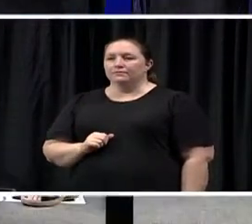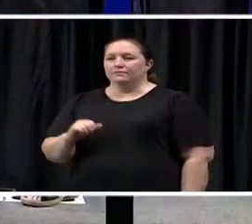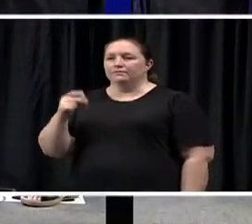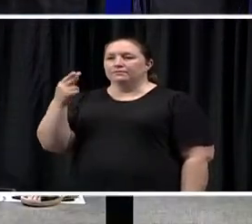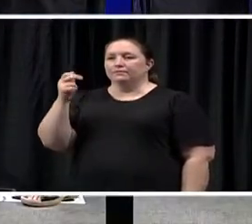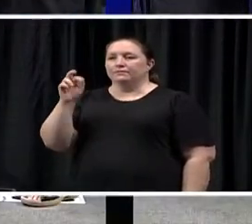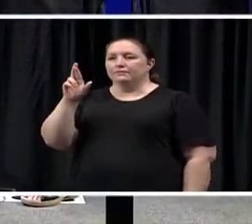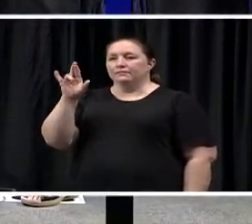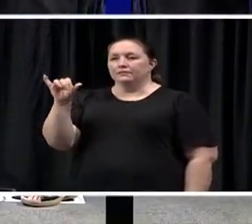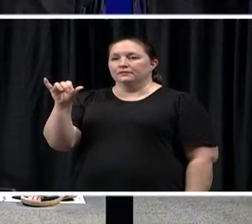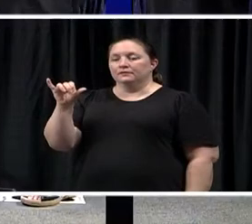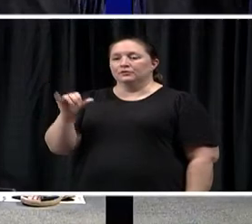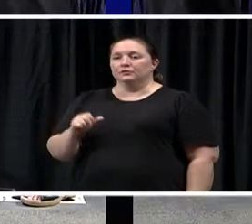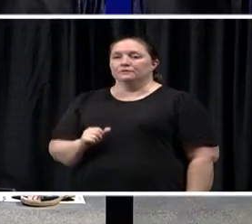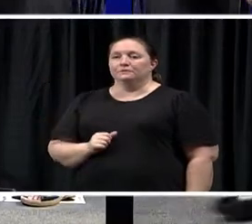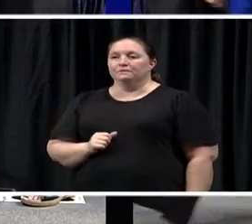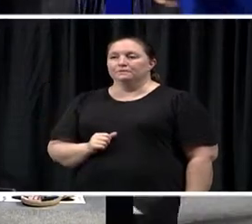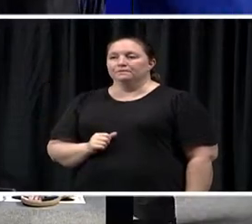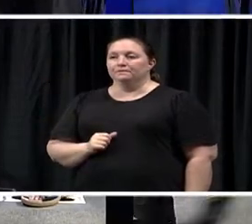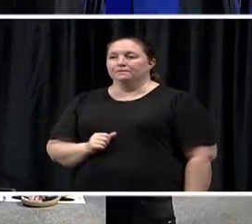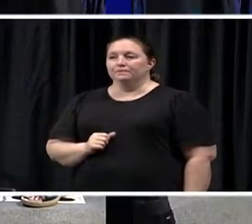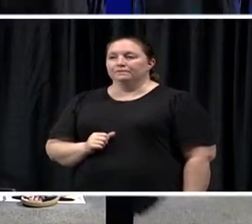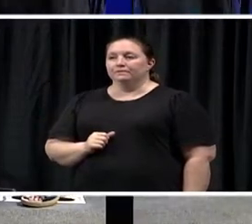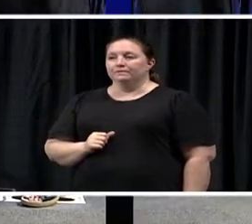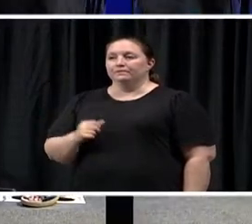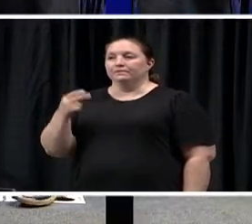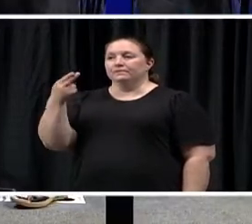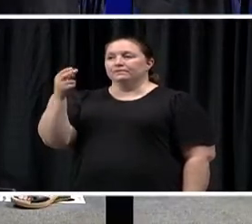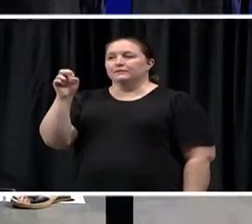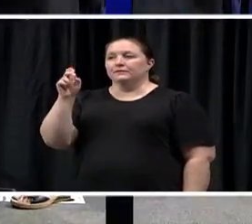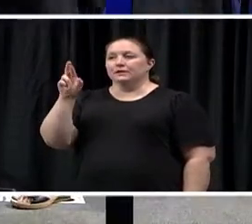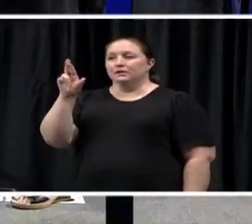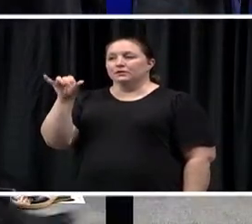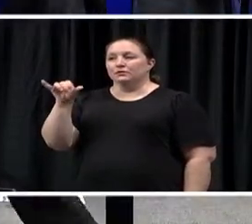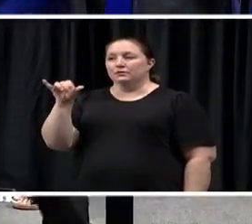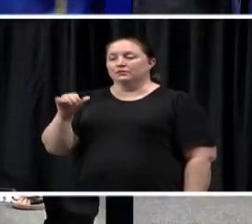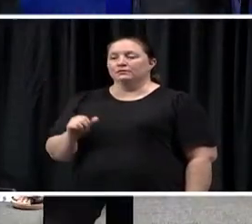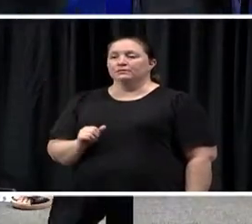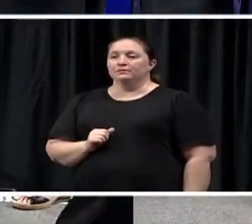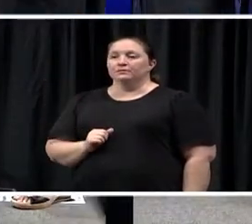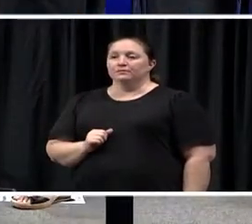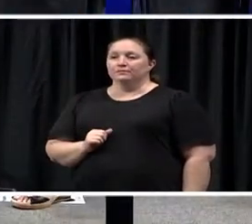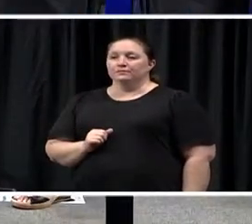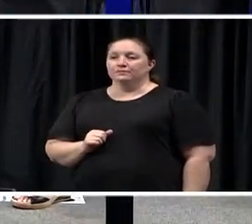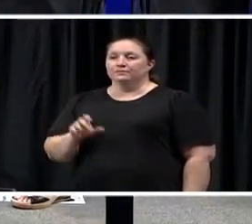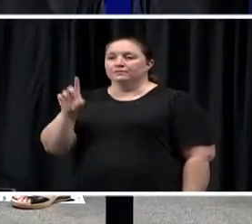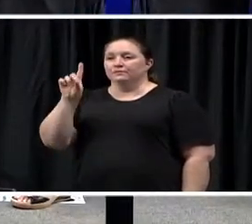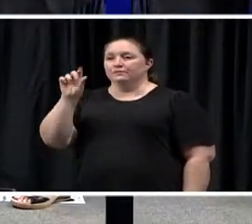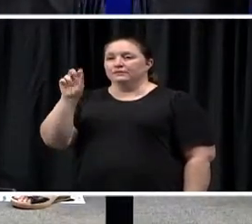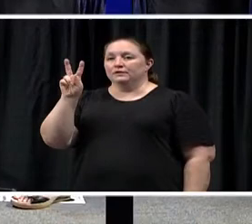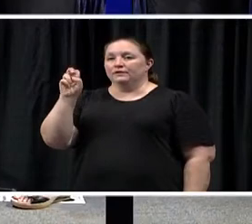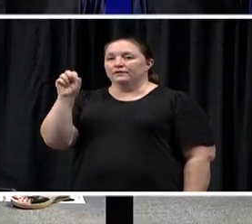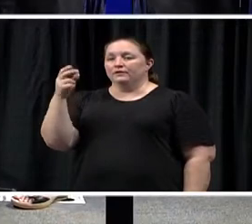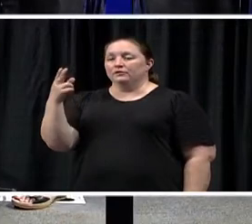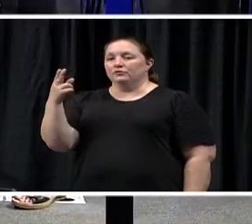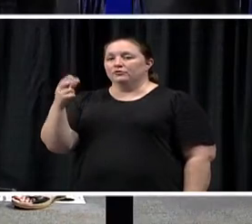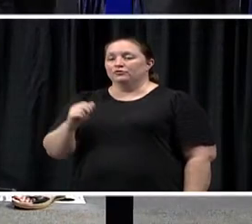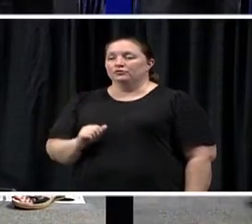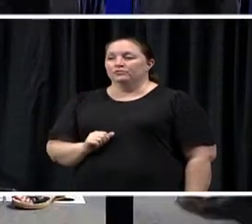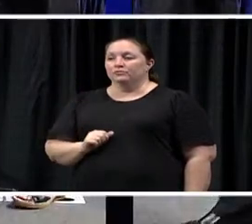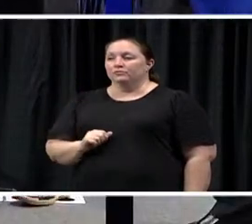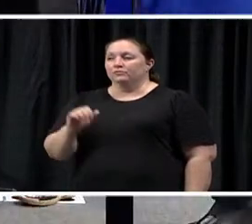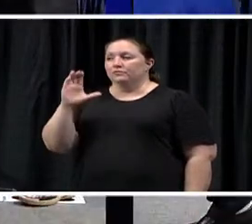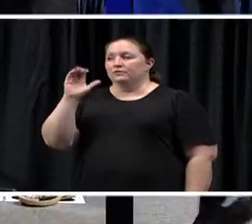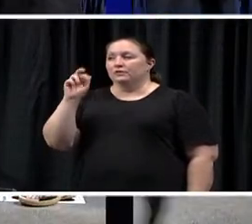Harry Jacob Arnold. Henry Jared Arnold. Devesh Arial.